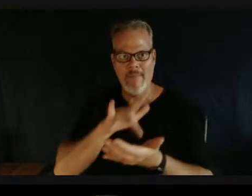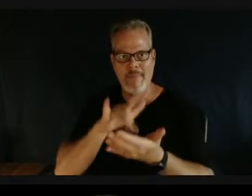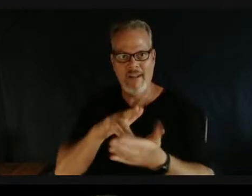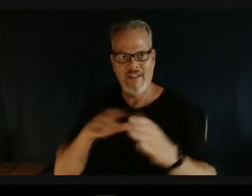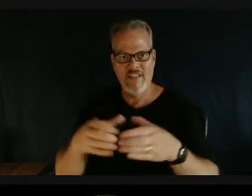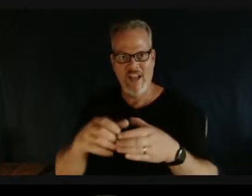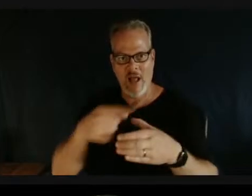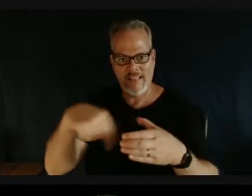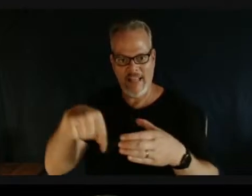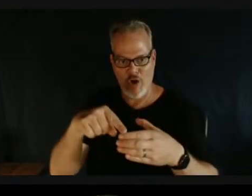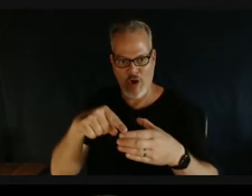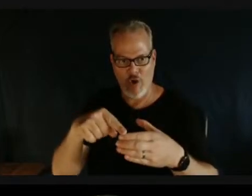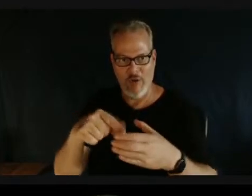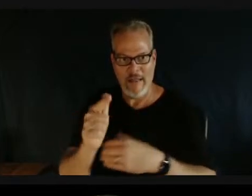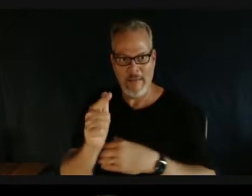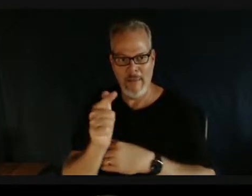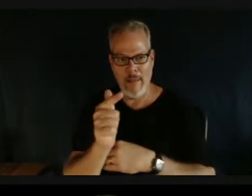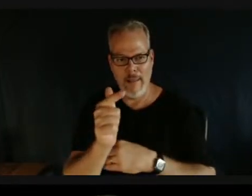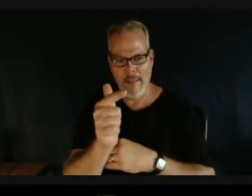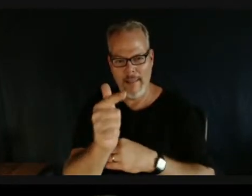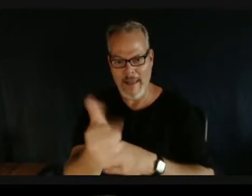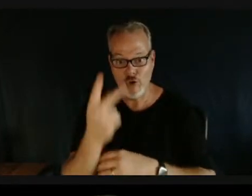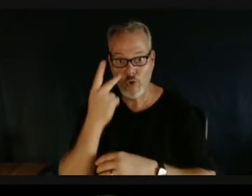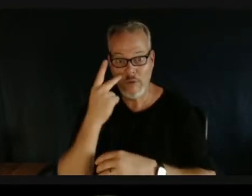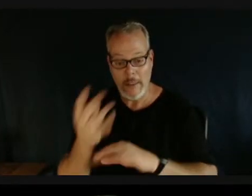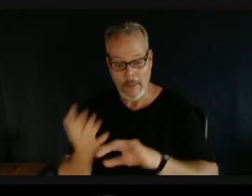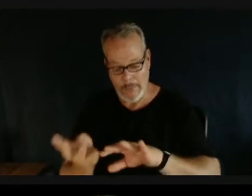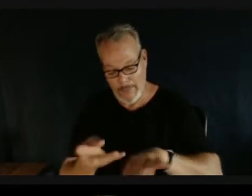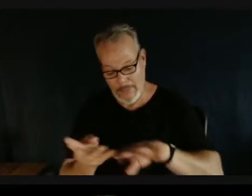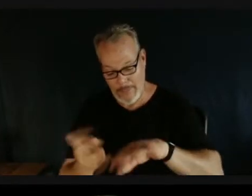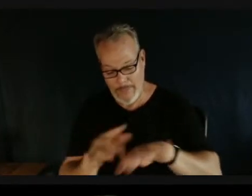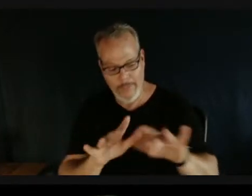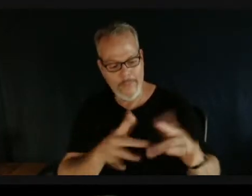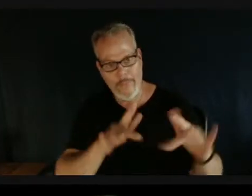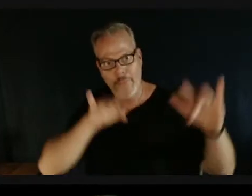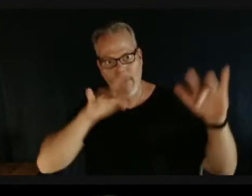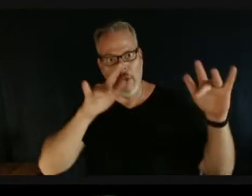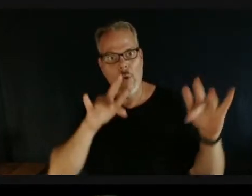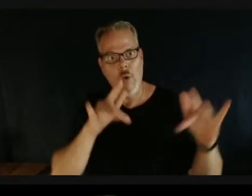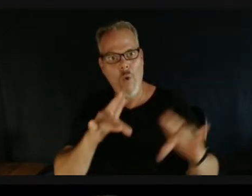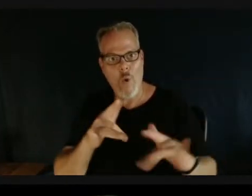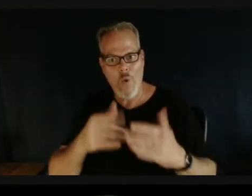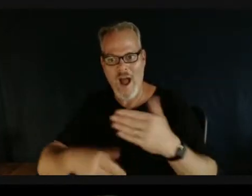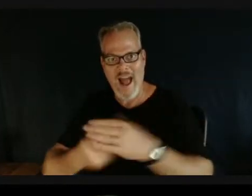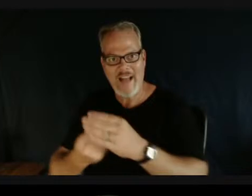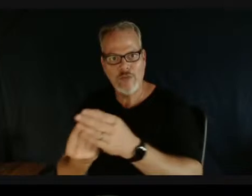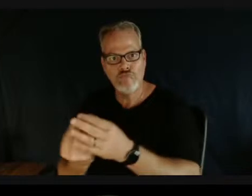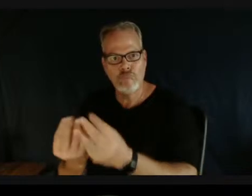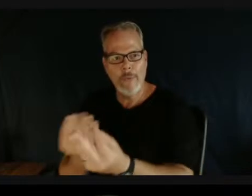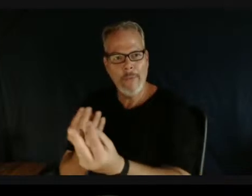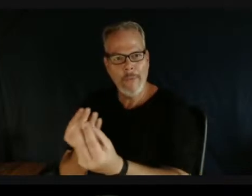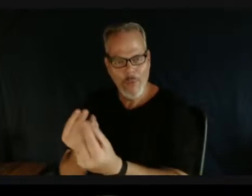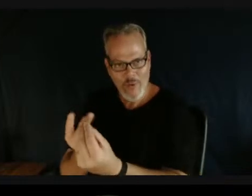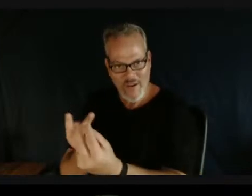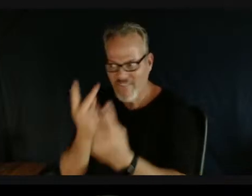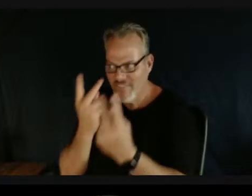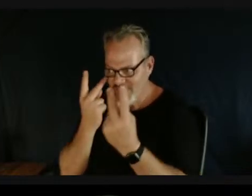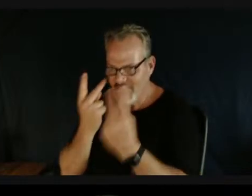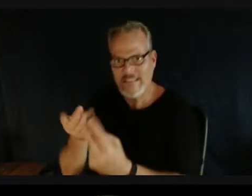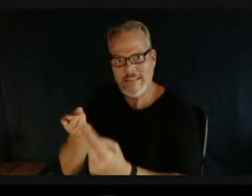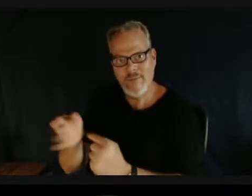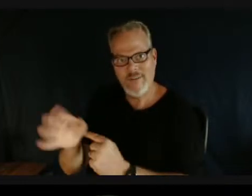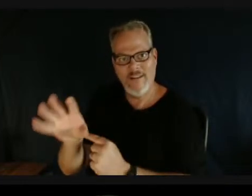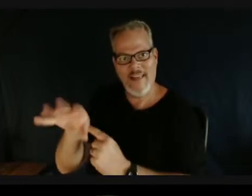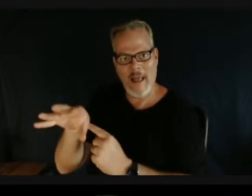Late stage overturning event right there, and an extra glow and extra spatter coming in here at the end. visible in the view 1 camera.